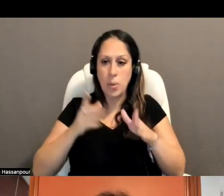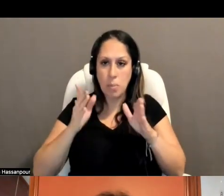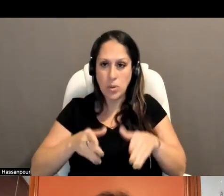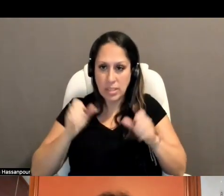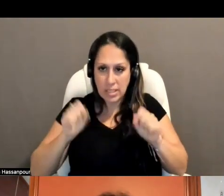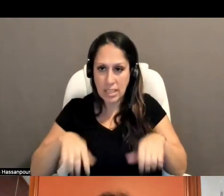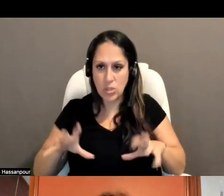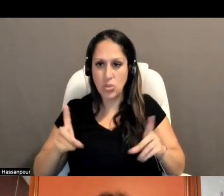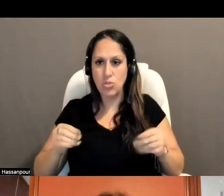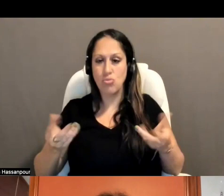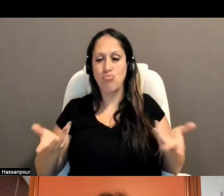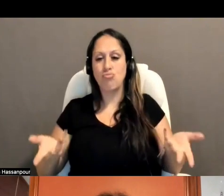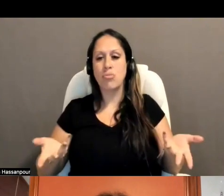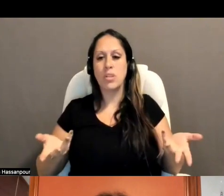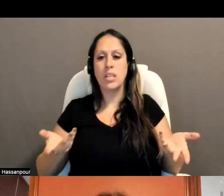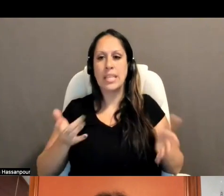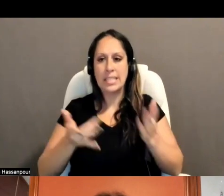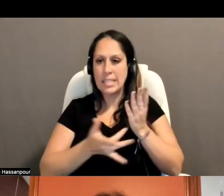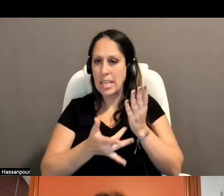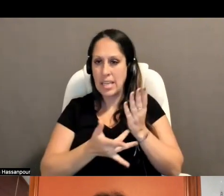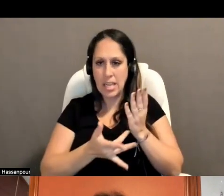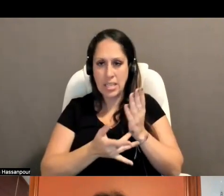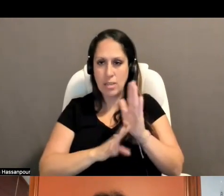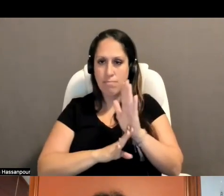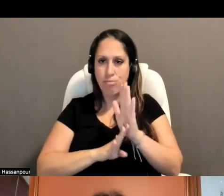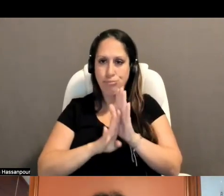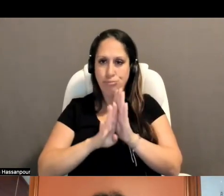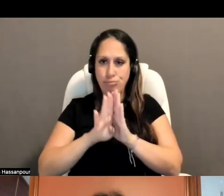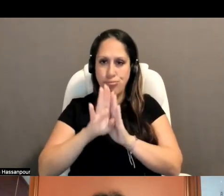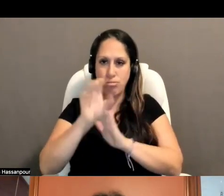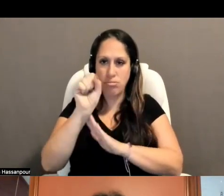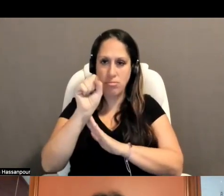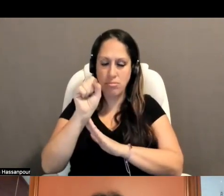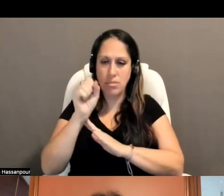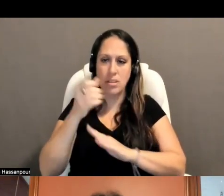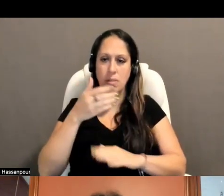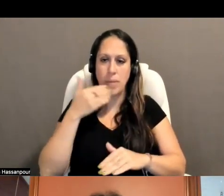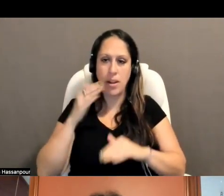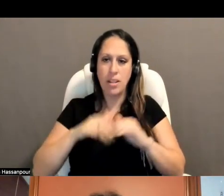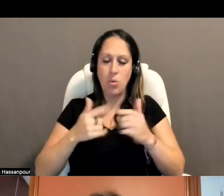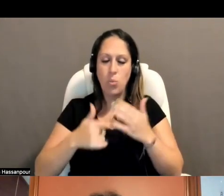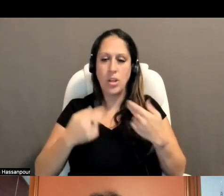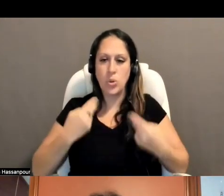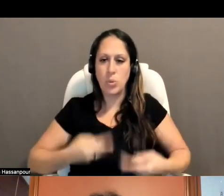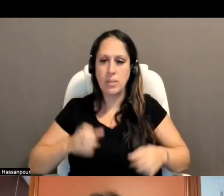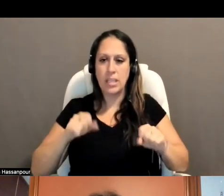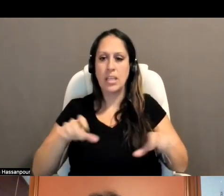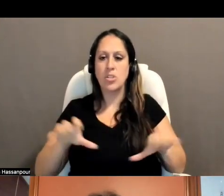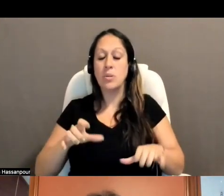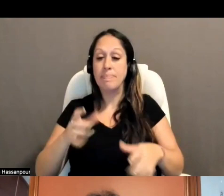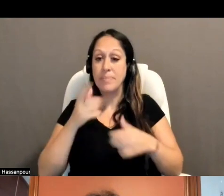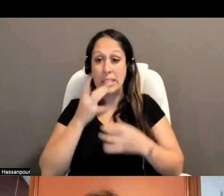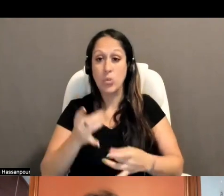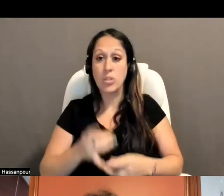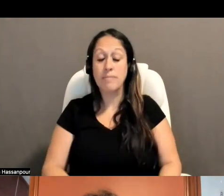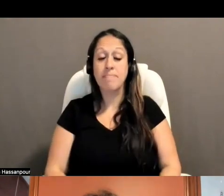right. Technology as an aid to what humans can do. So interesting. Huh.